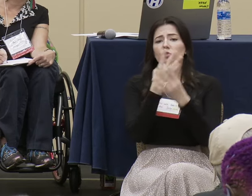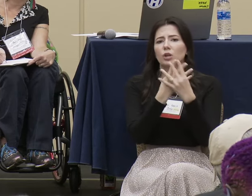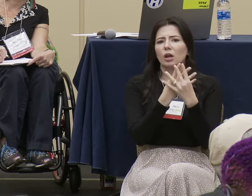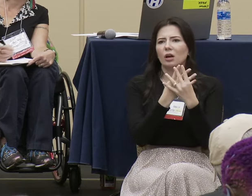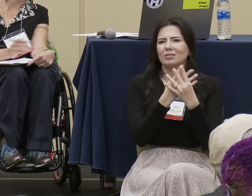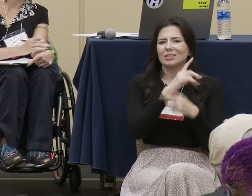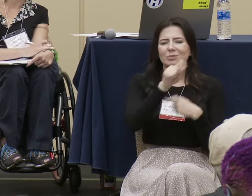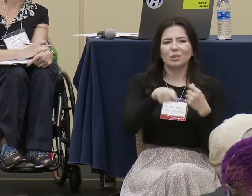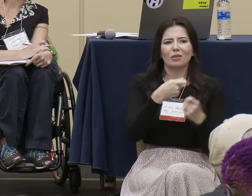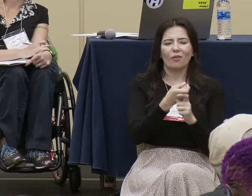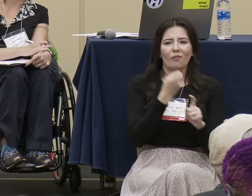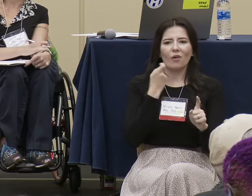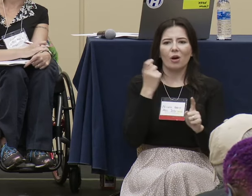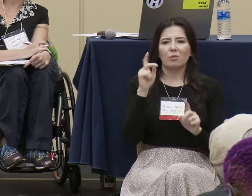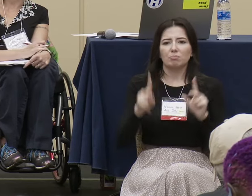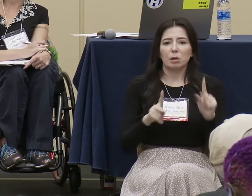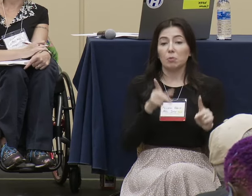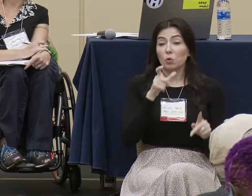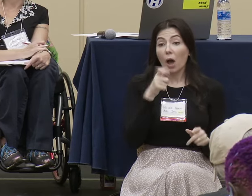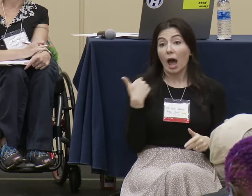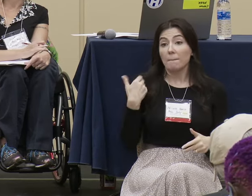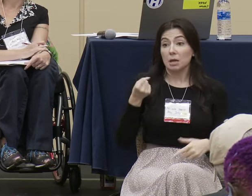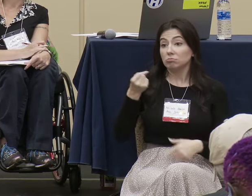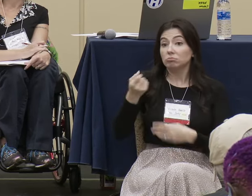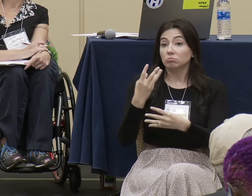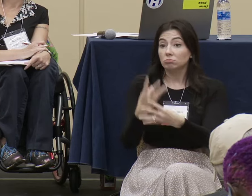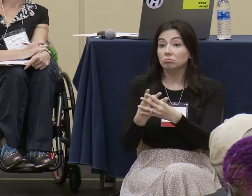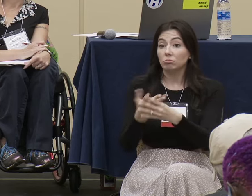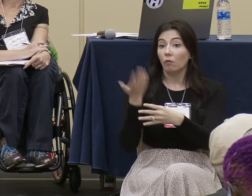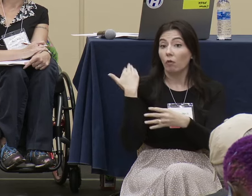specifically from people who have been incarcerated, who don't